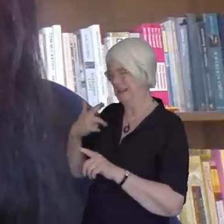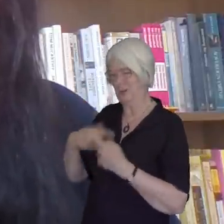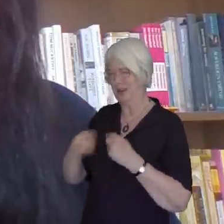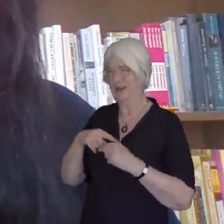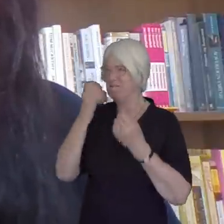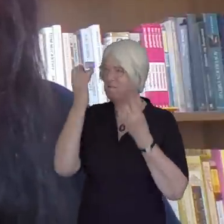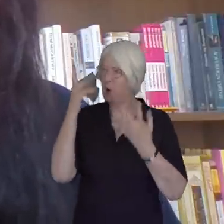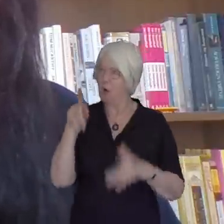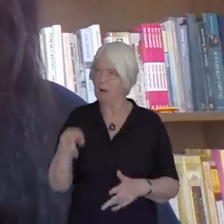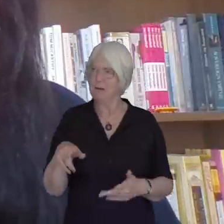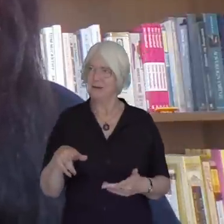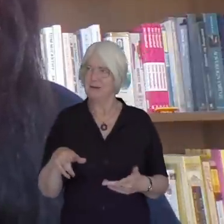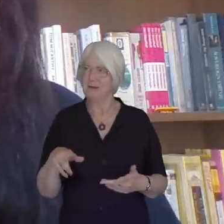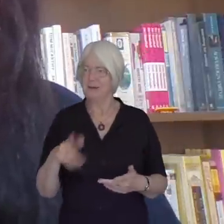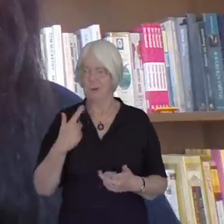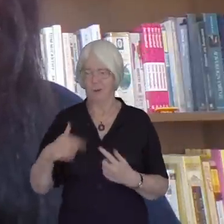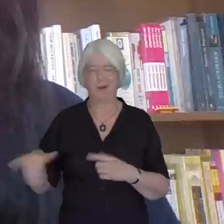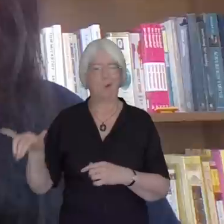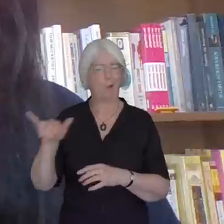we had lost sight of this.